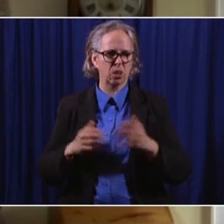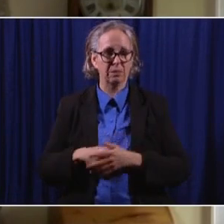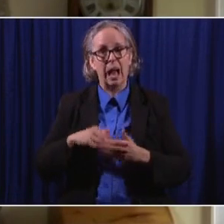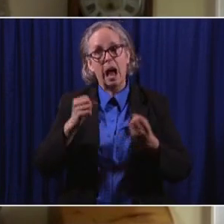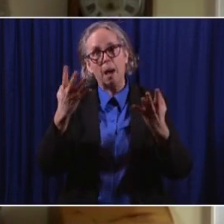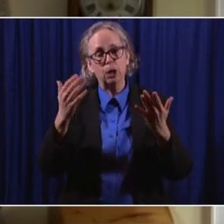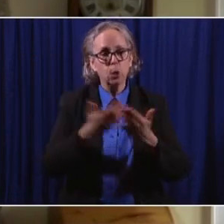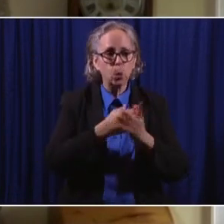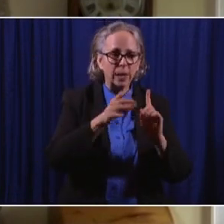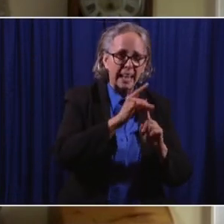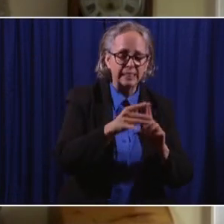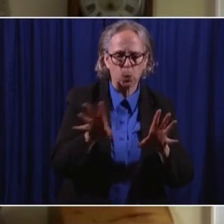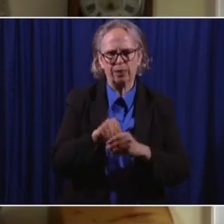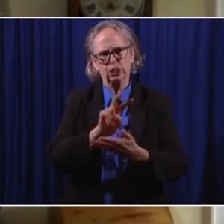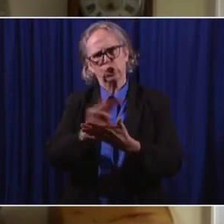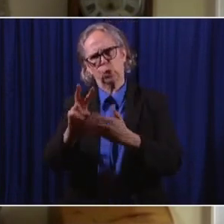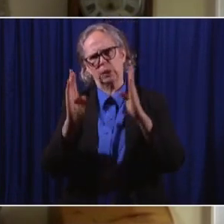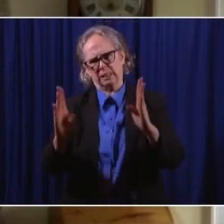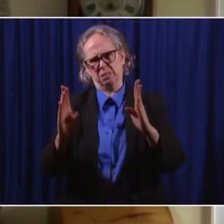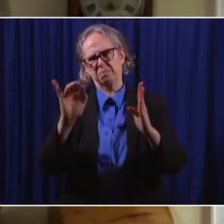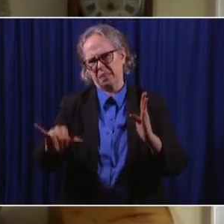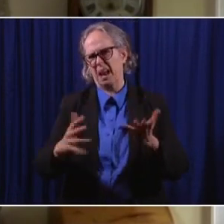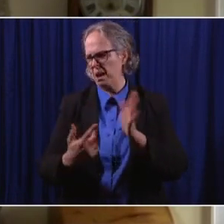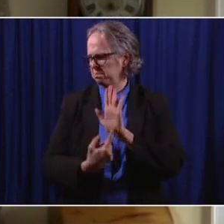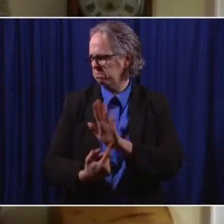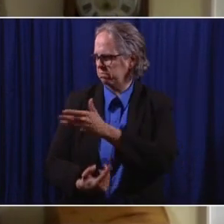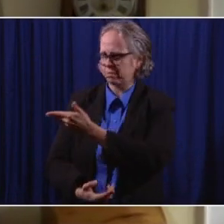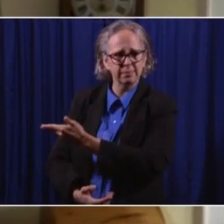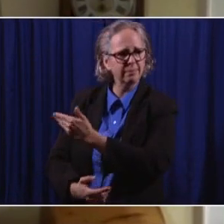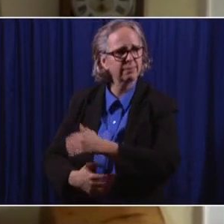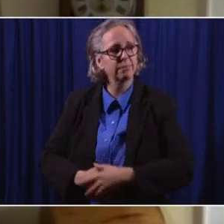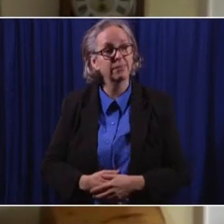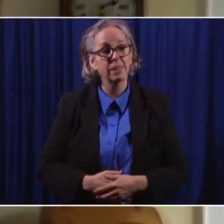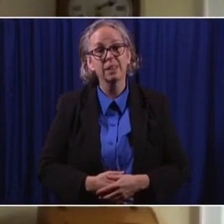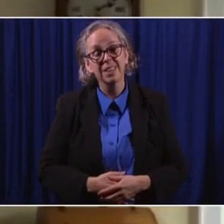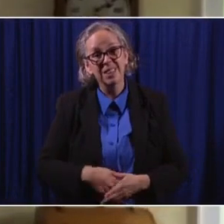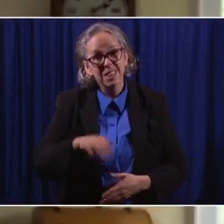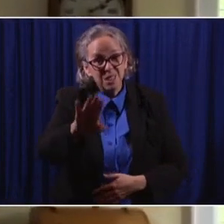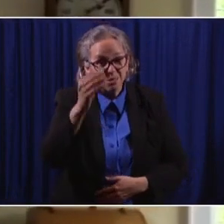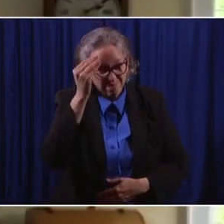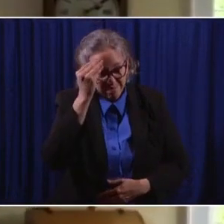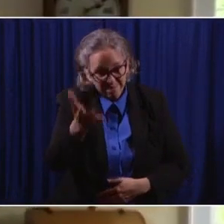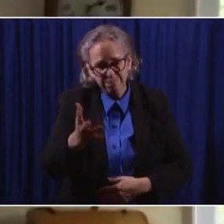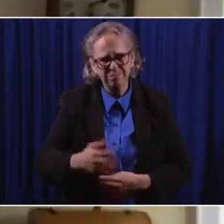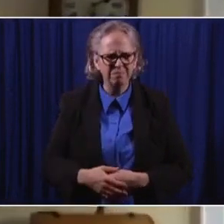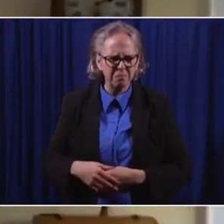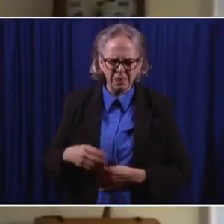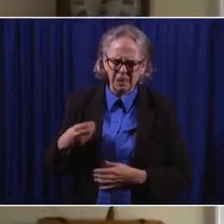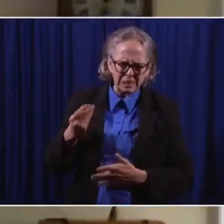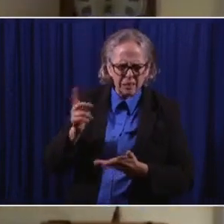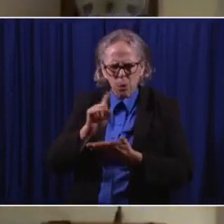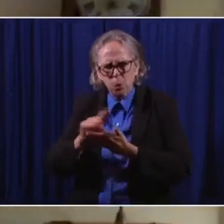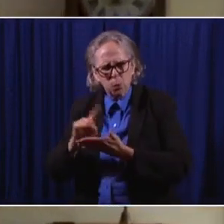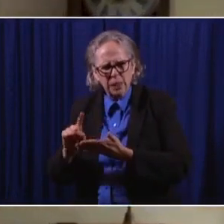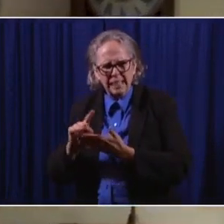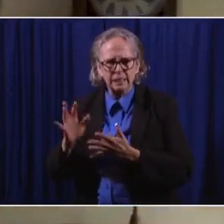days. I want to share a couple of stories I've heard during the past several weeks about the virus spread. Every